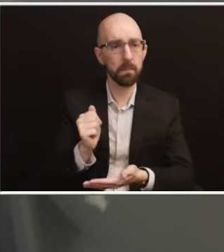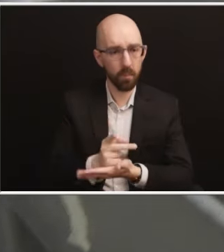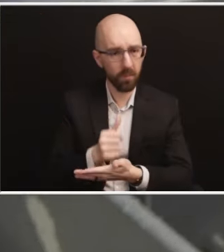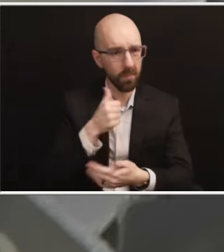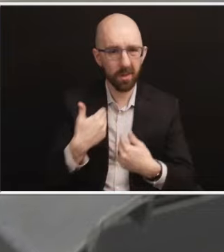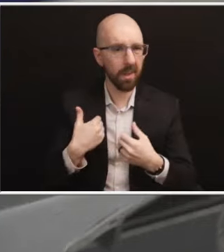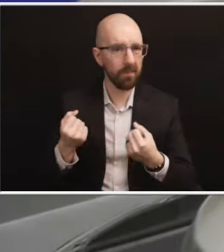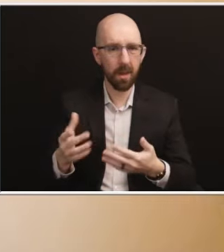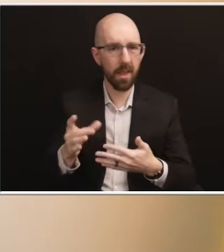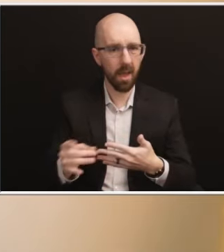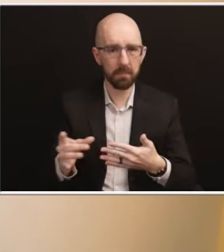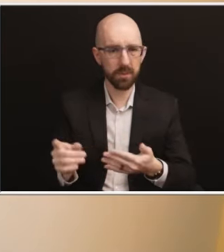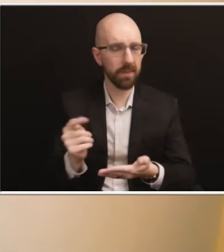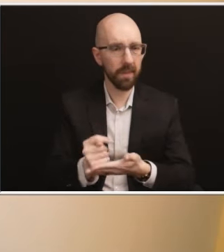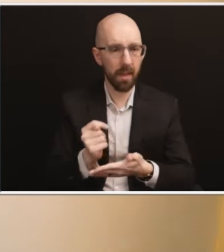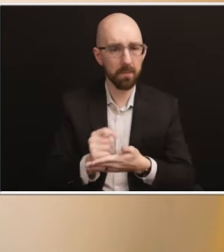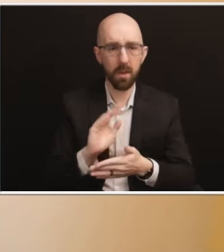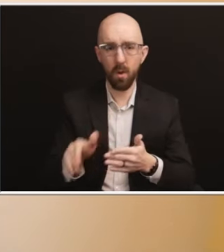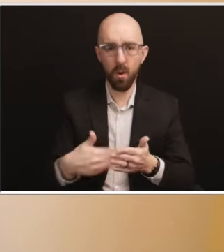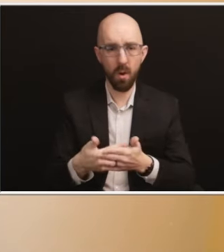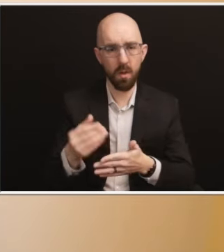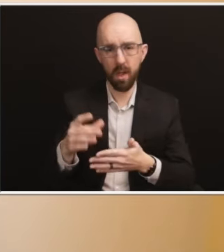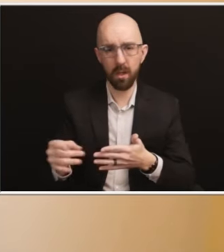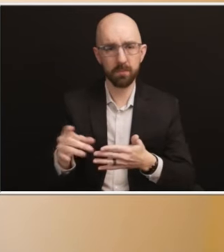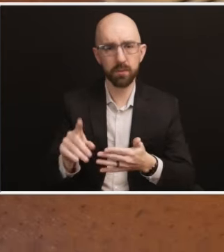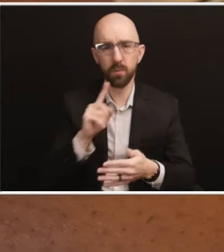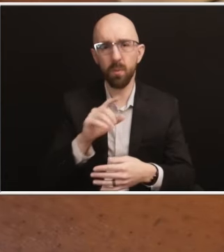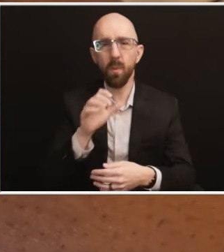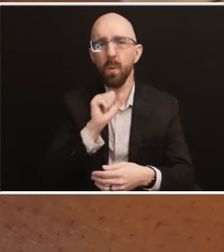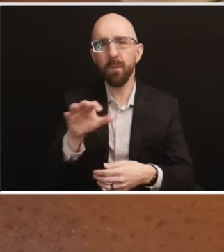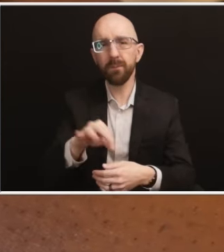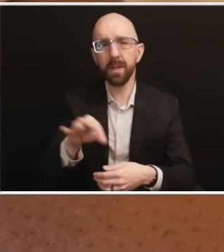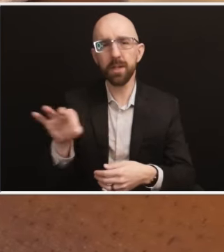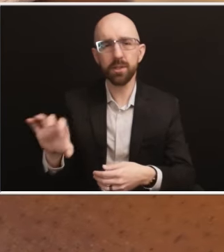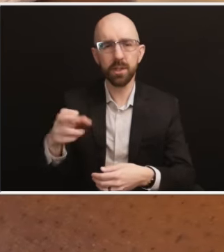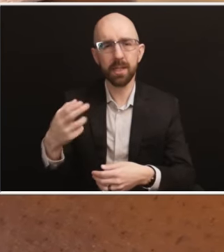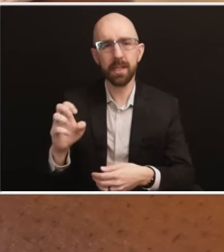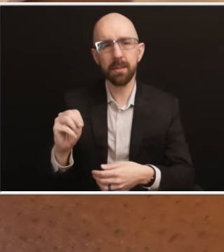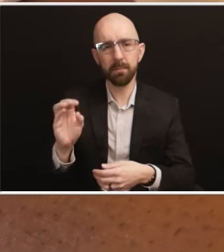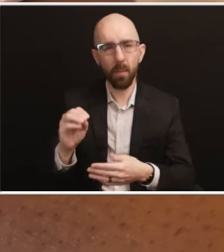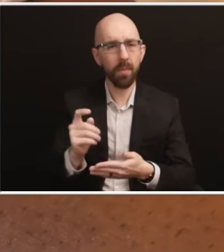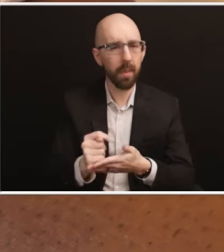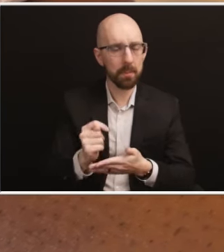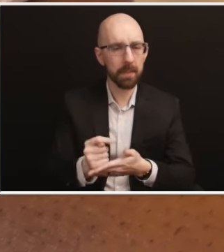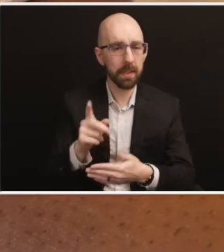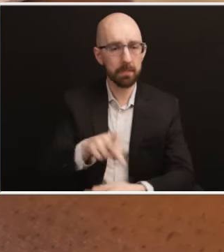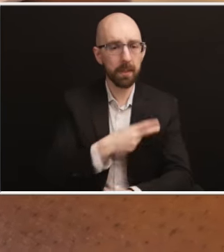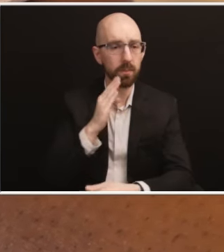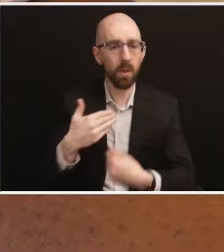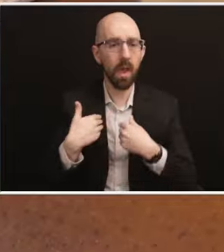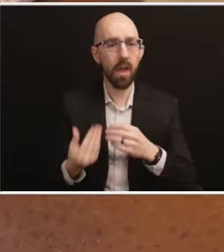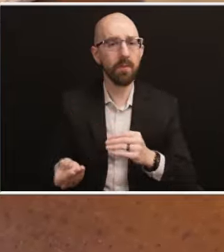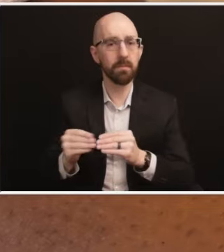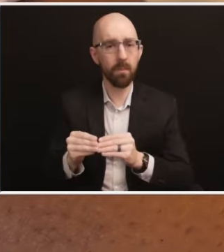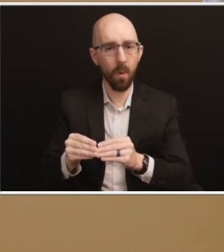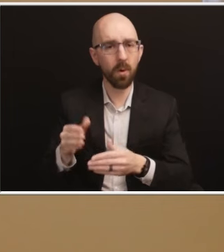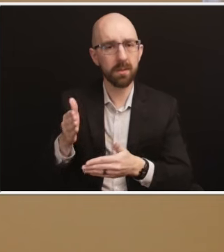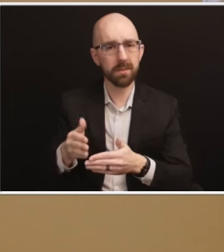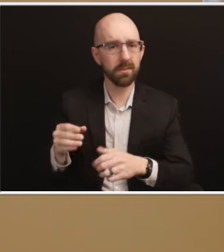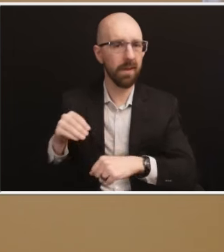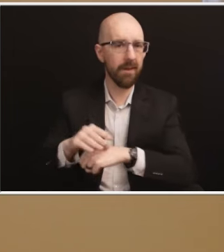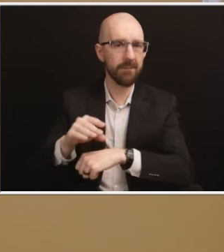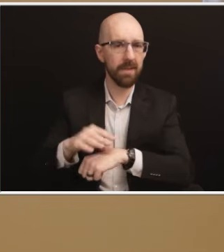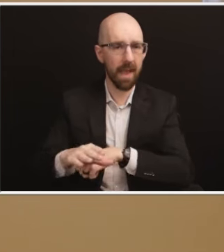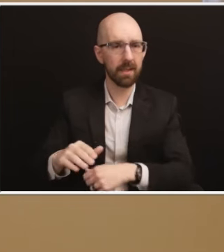therapy. All our options were old-fashioned chemotherapy that patients will have more side effects and unfortunately less efficacy.